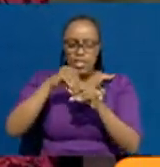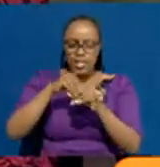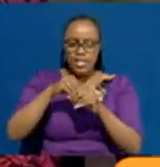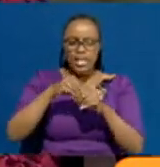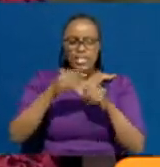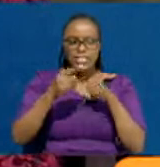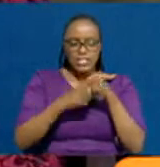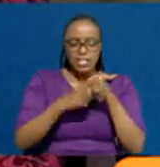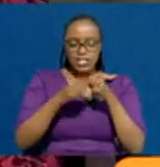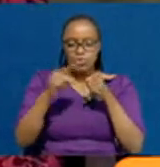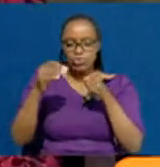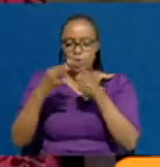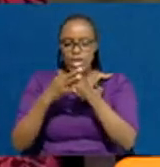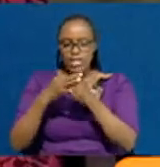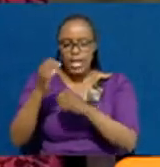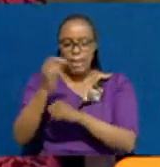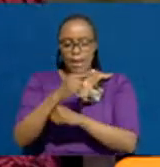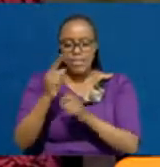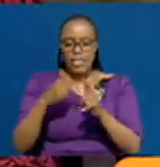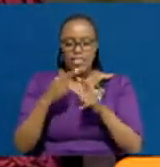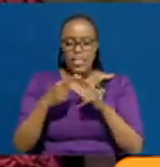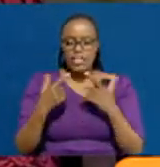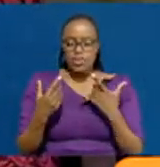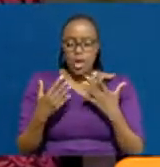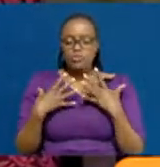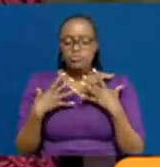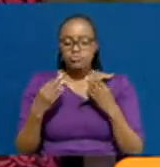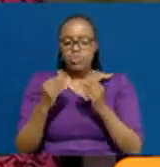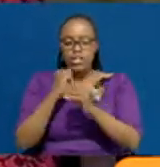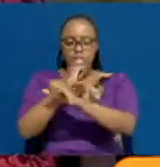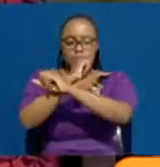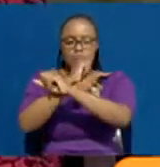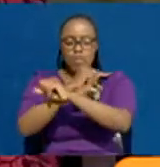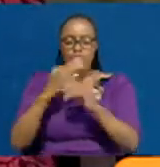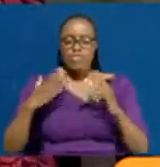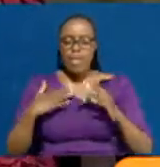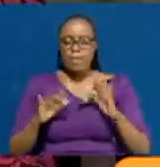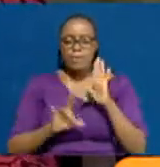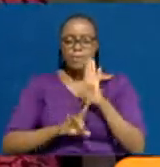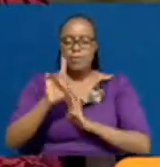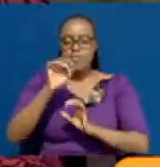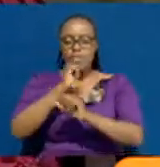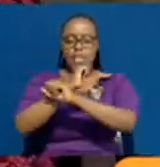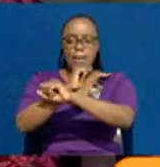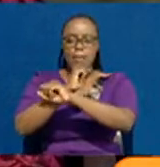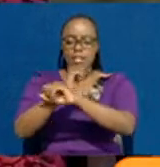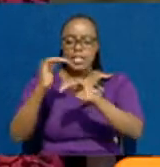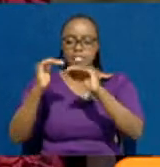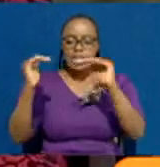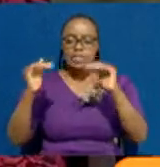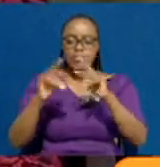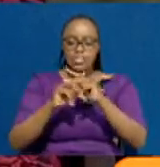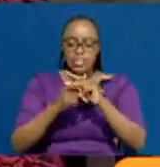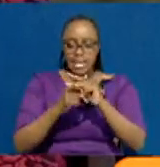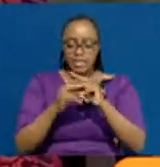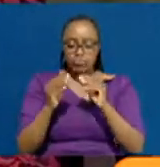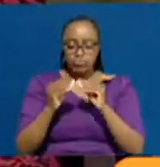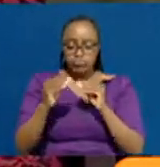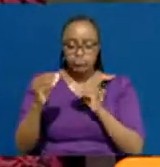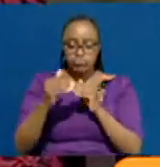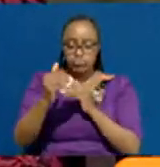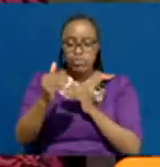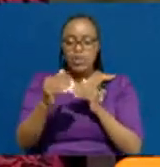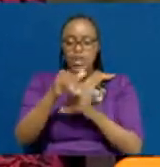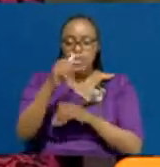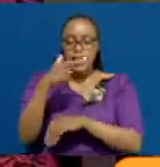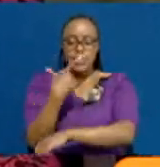to 8 months, your immunity and the antibodies that your body had developed, the protective levels start to fall, and you need another shot,